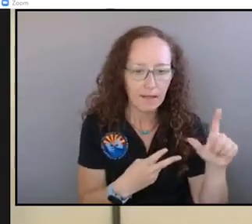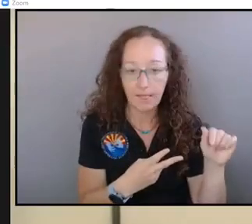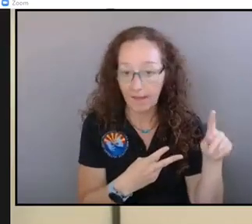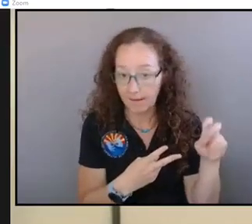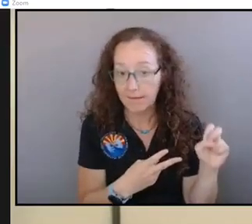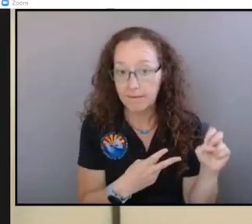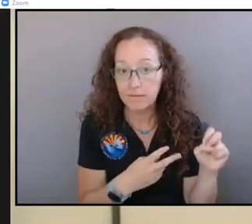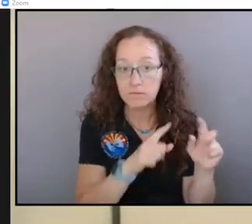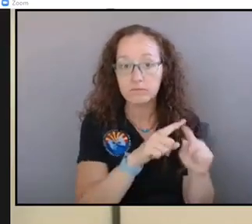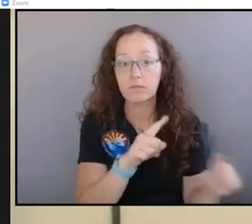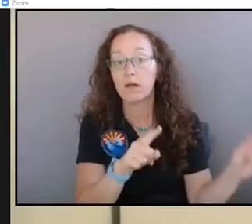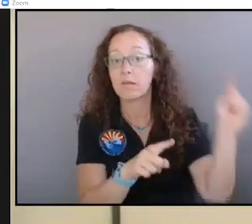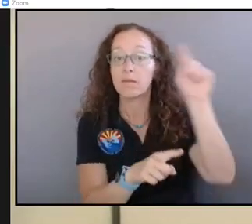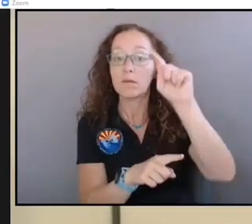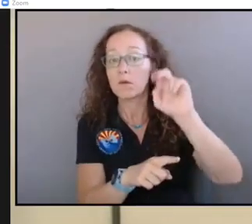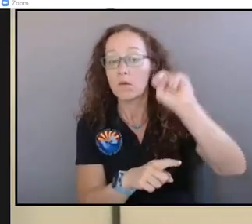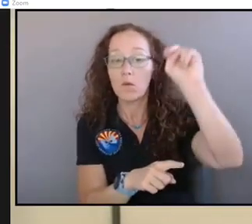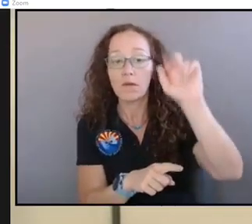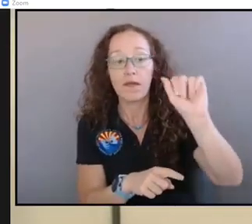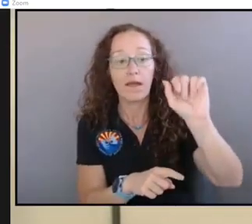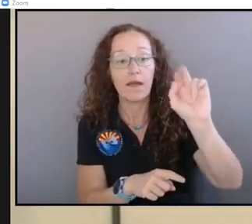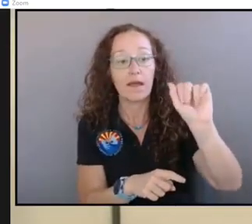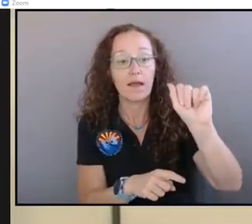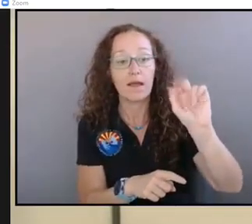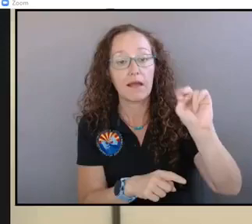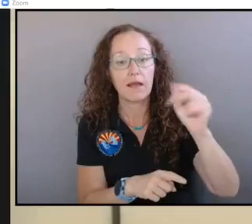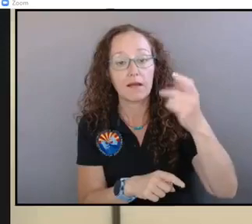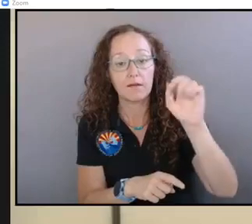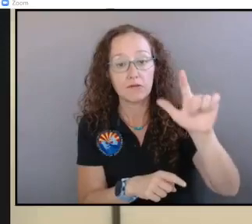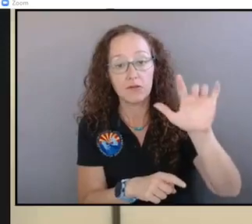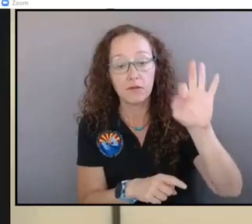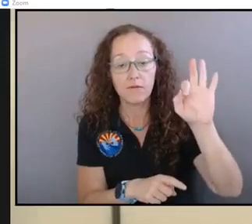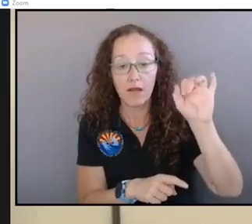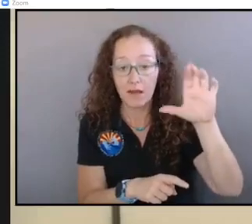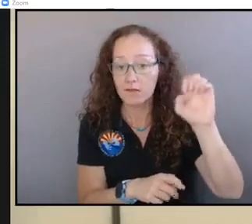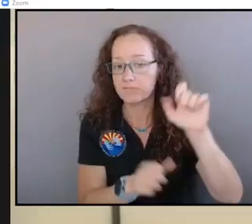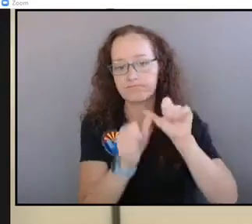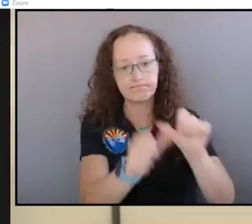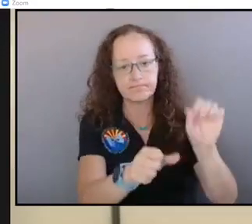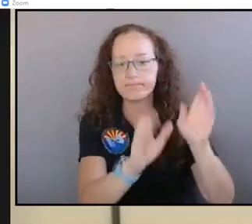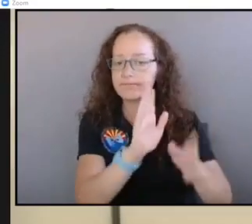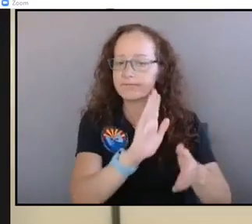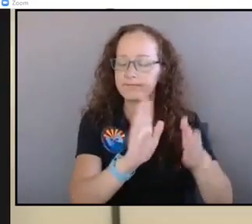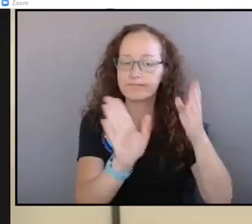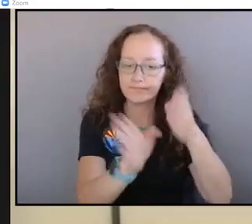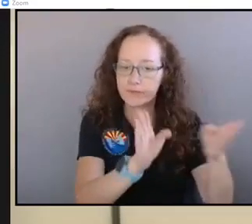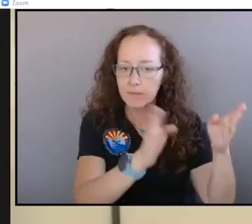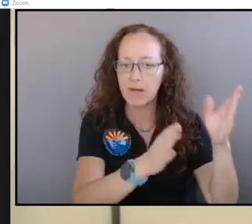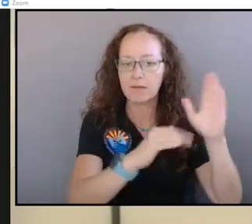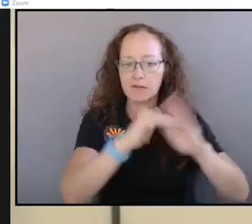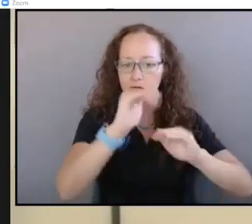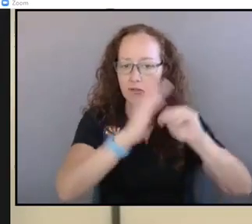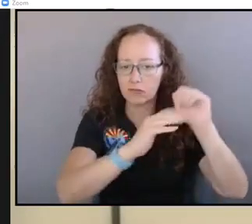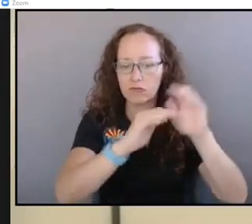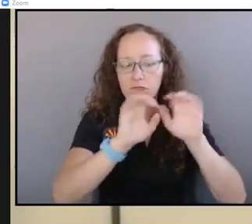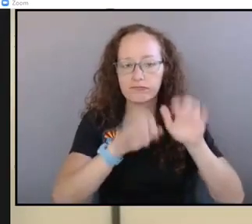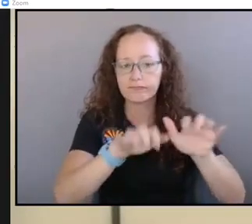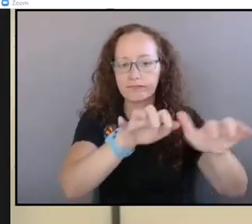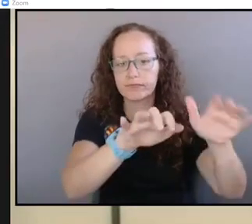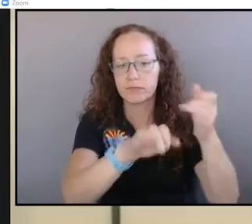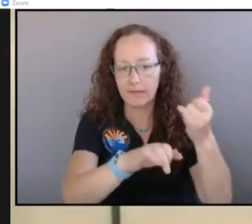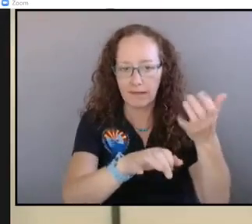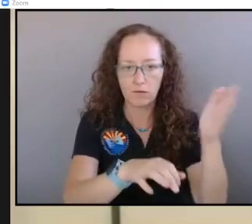north in around Angel Fire and all the other communities in the Moreno Valley. There is some